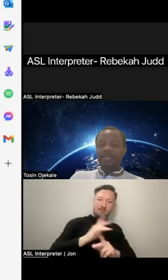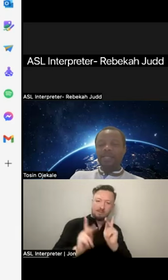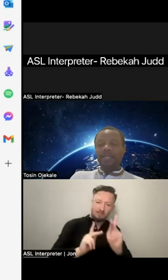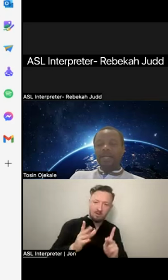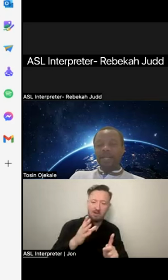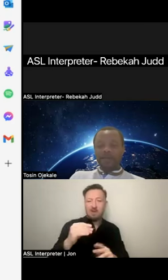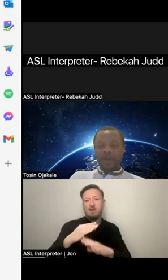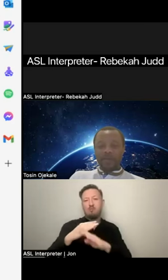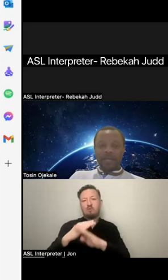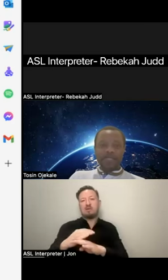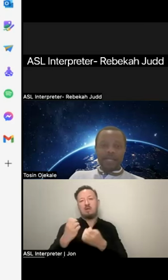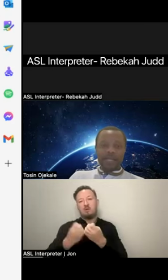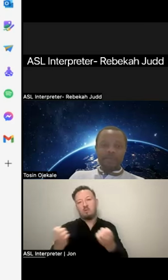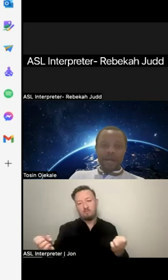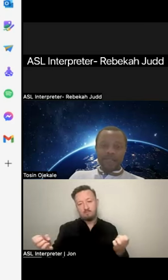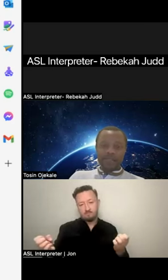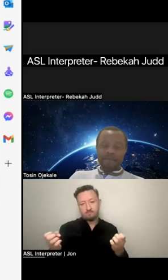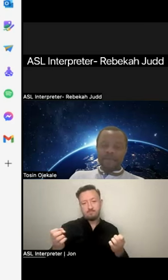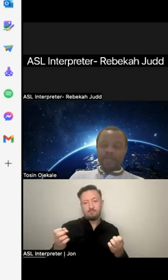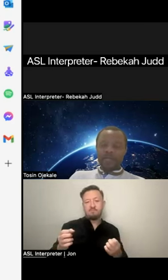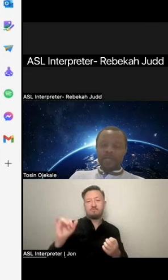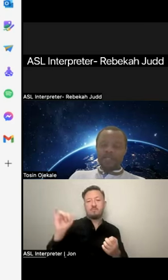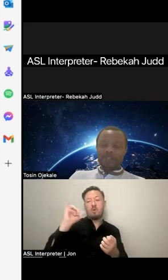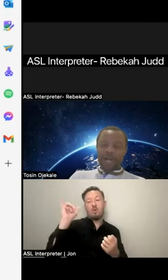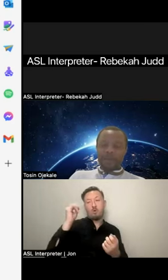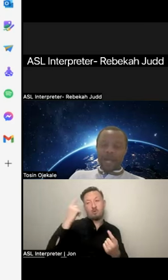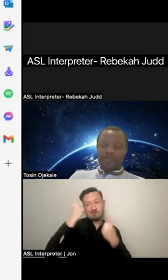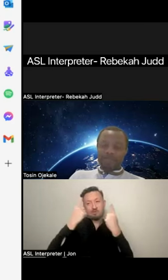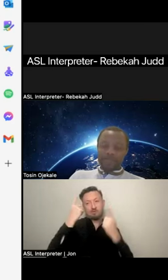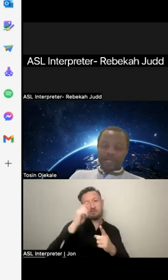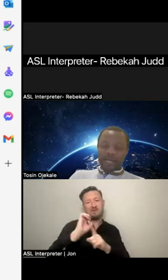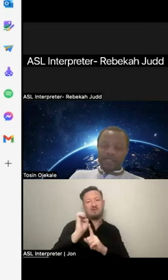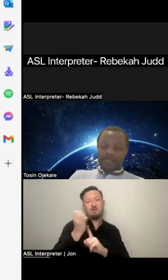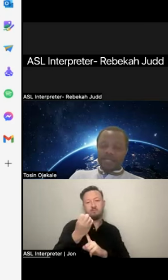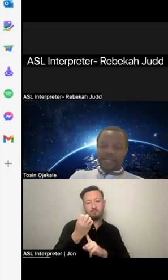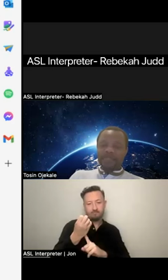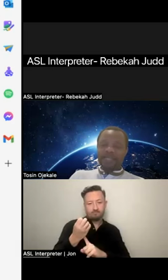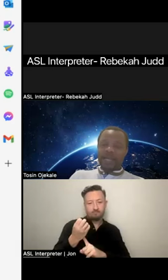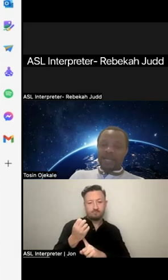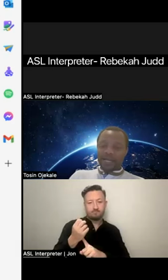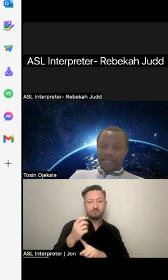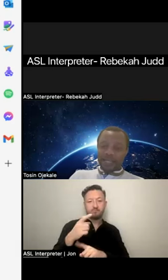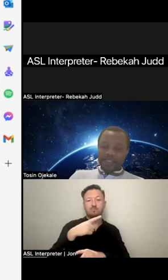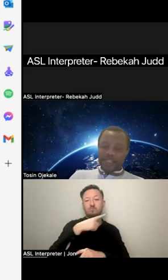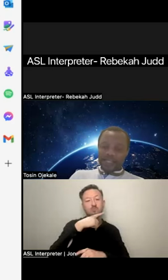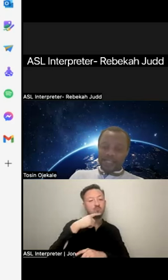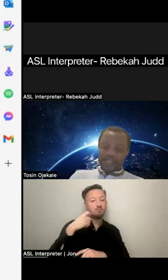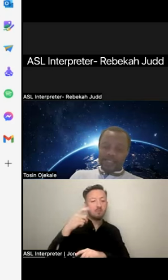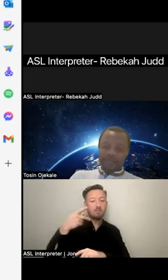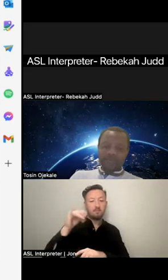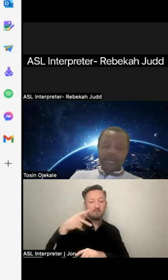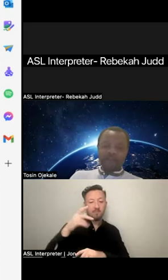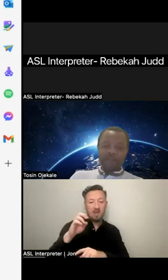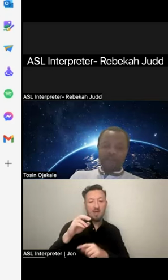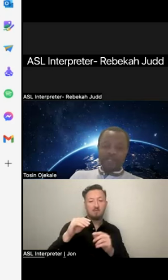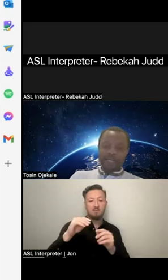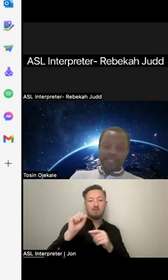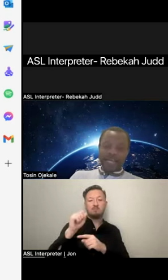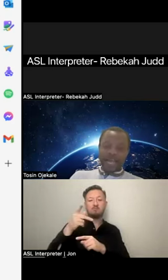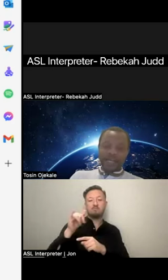minimizing environmental impacts. Dry pipe sprinkler systems, clean agent systems, and